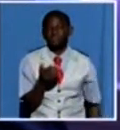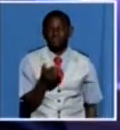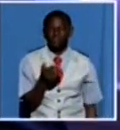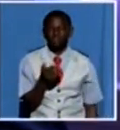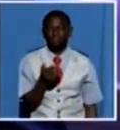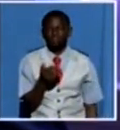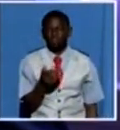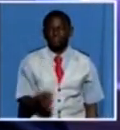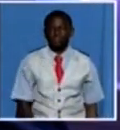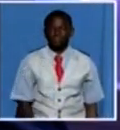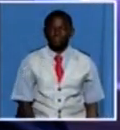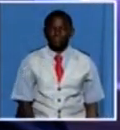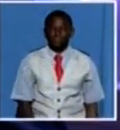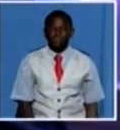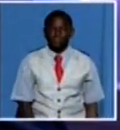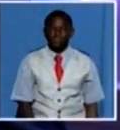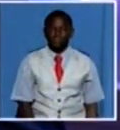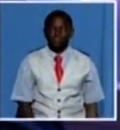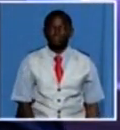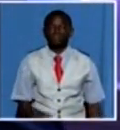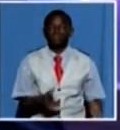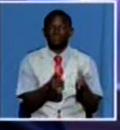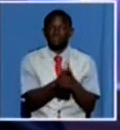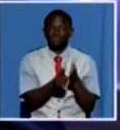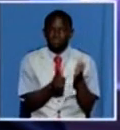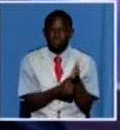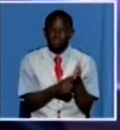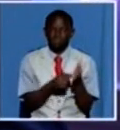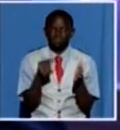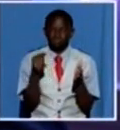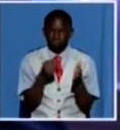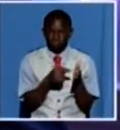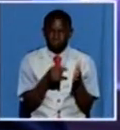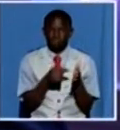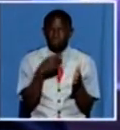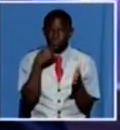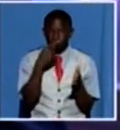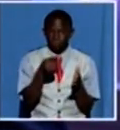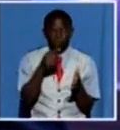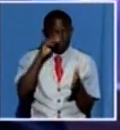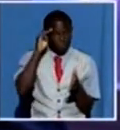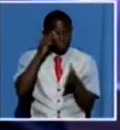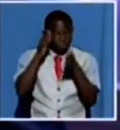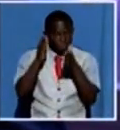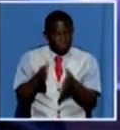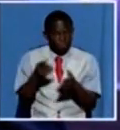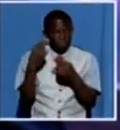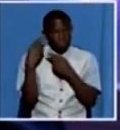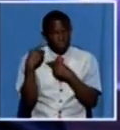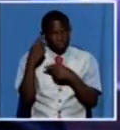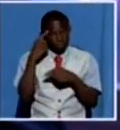to certify and mention a toll road and gazette a point of